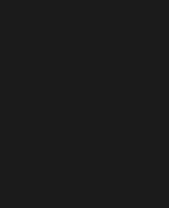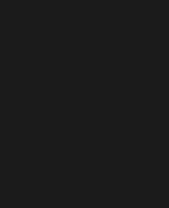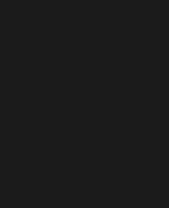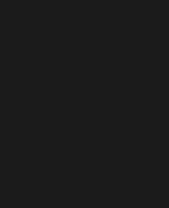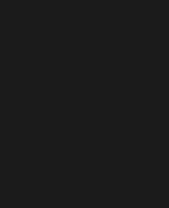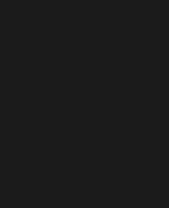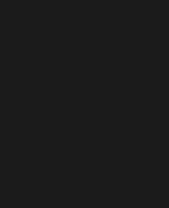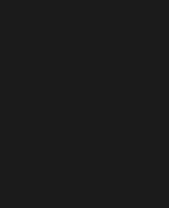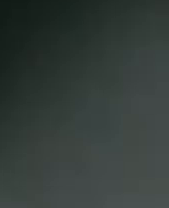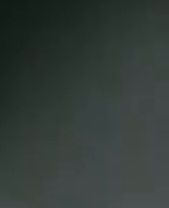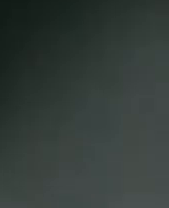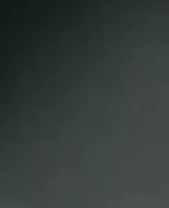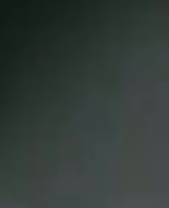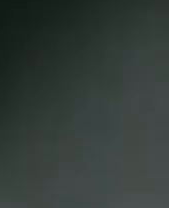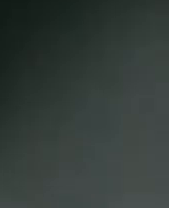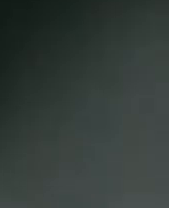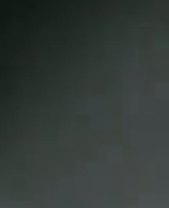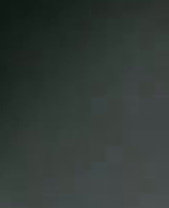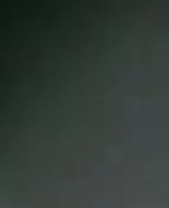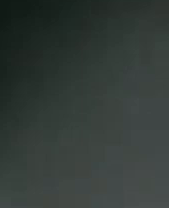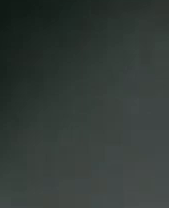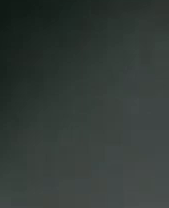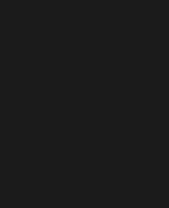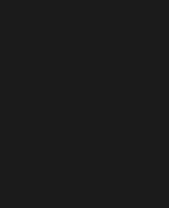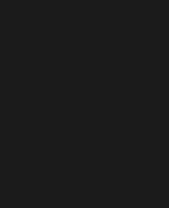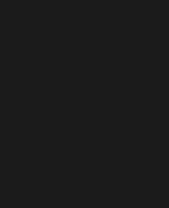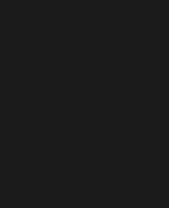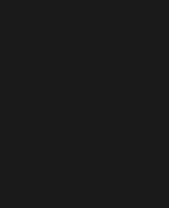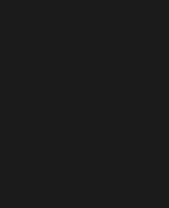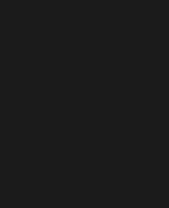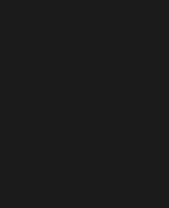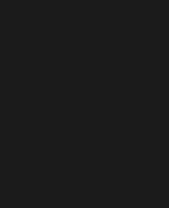Norma. Hello there. Yeah. Tara's can't hear.